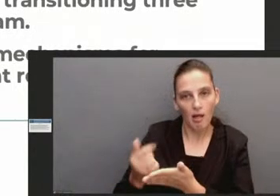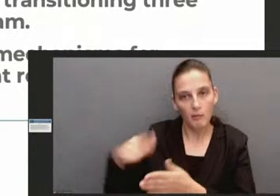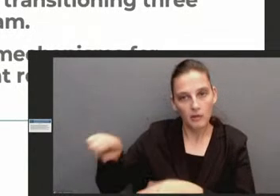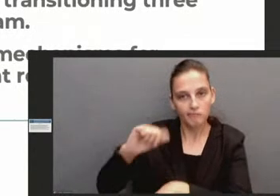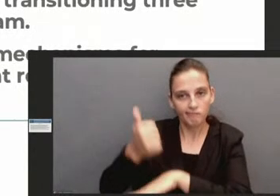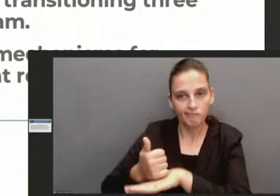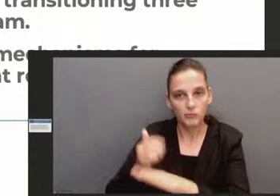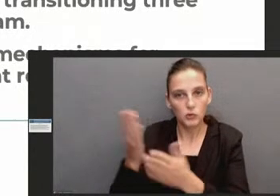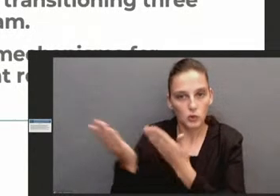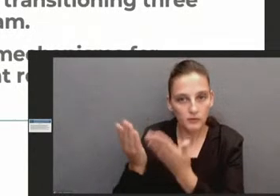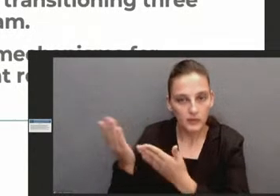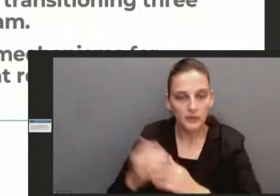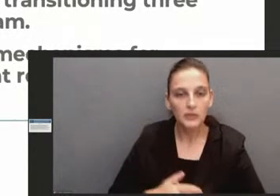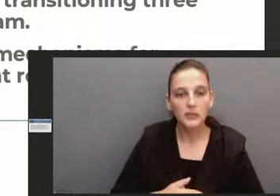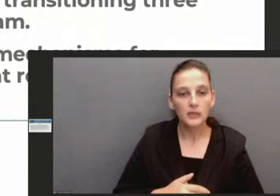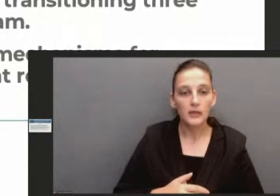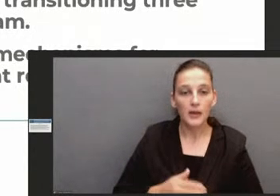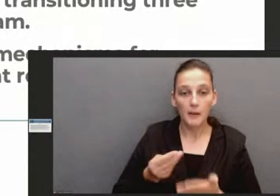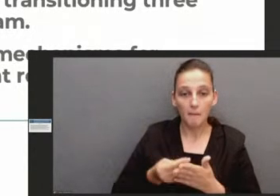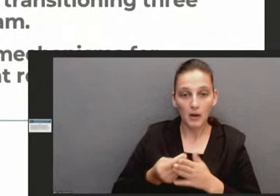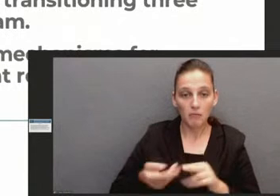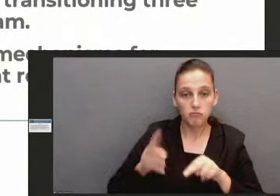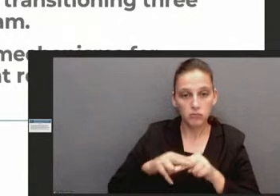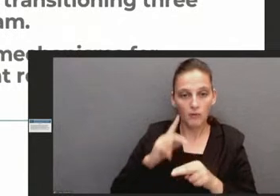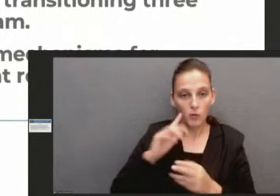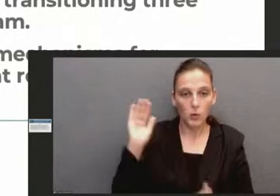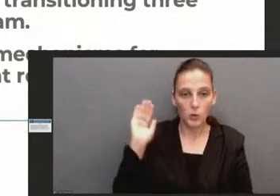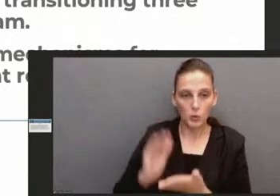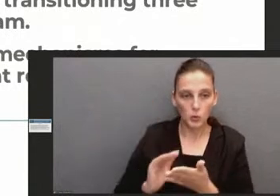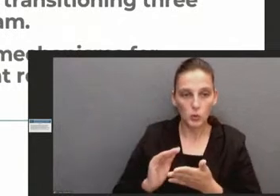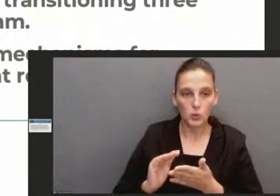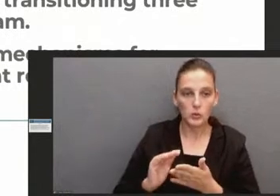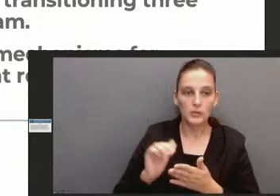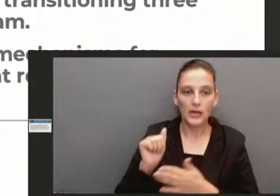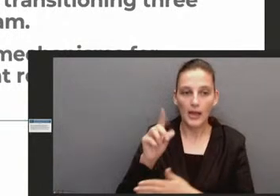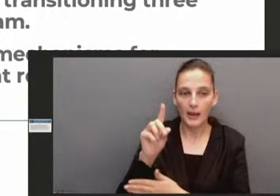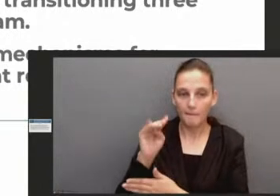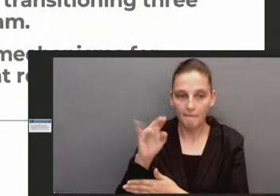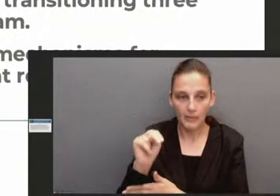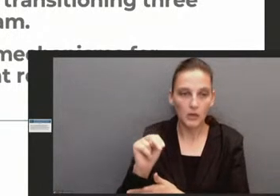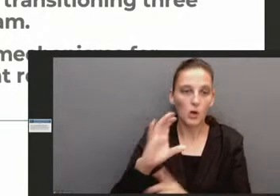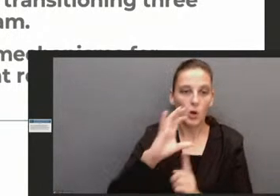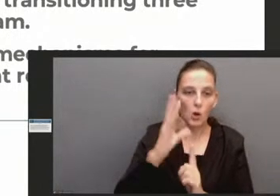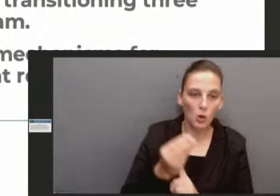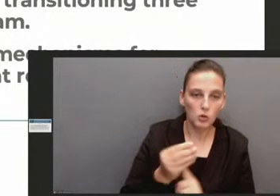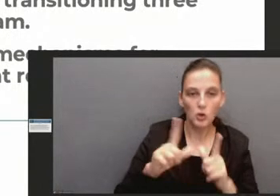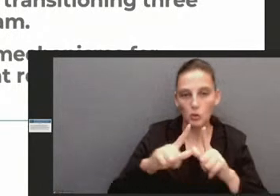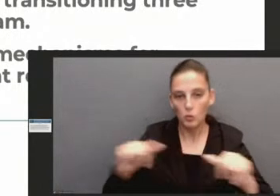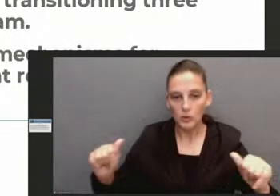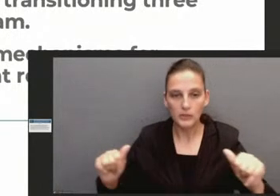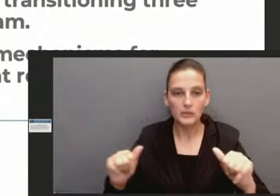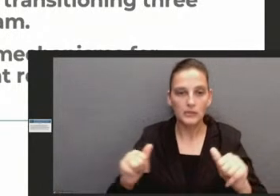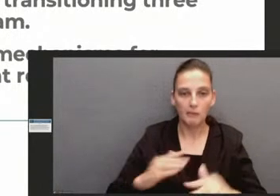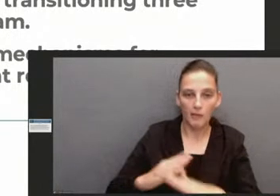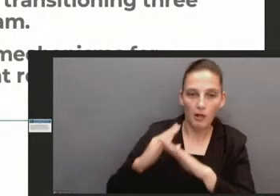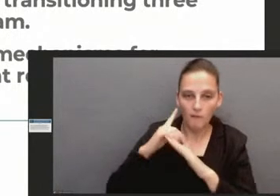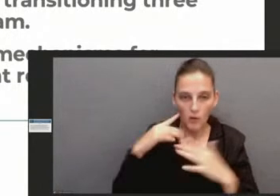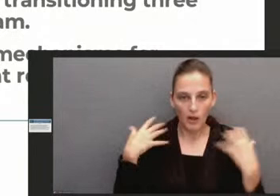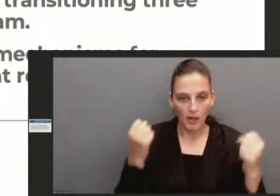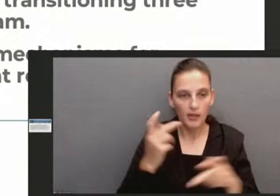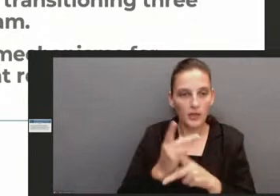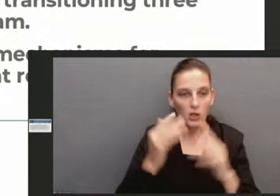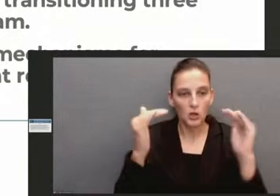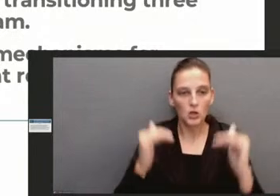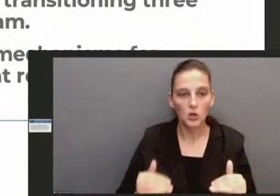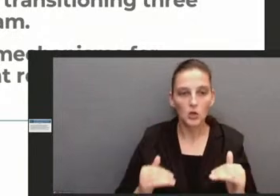to including funds to reduce administrative, cultural, linguistic barriers to healthcare, bring workforce to required level, and